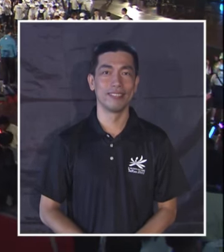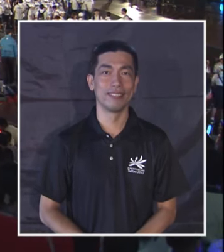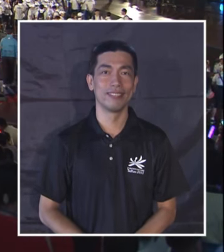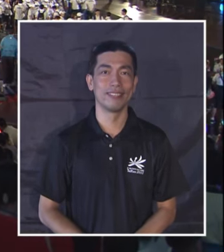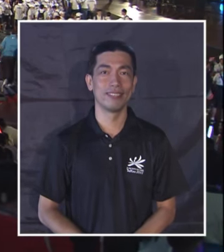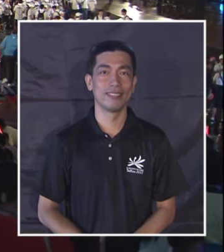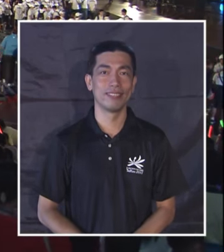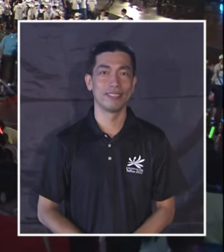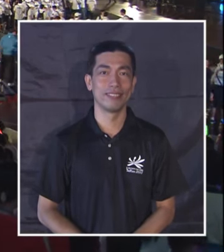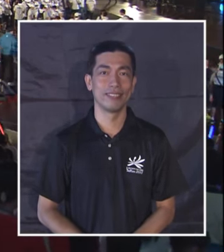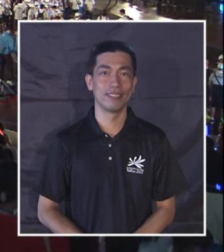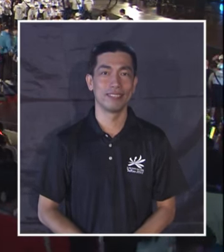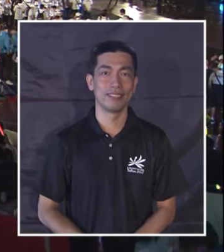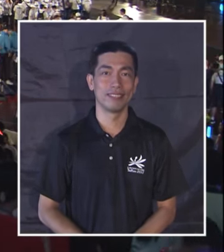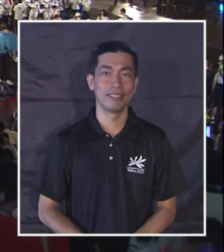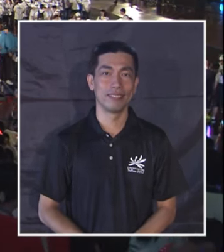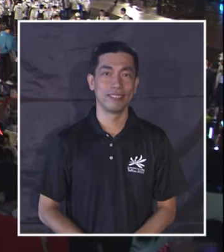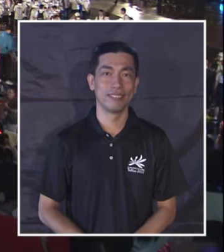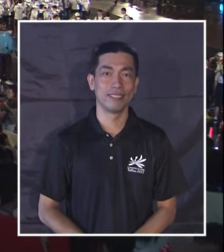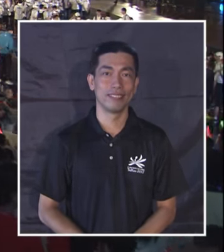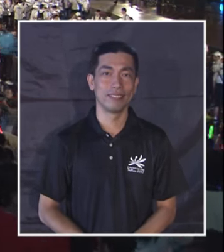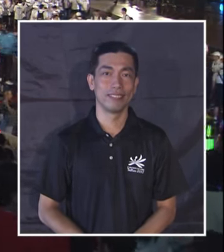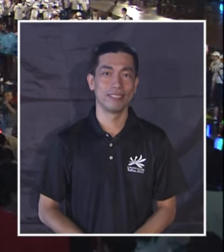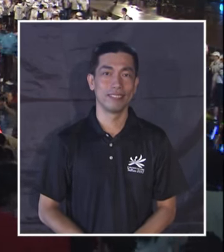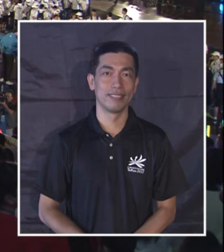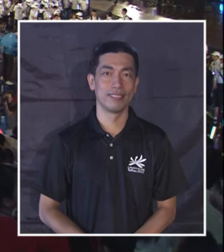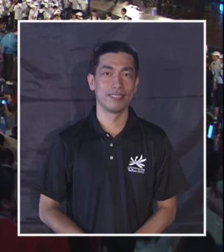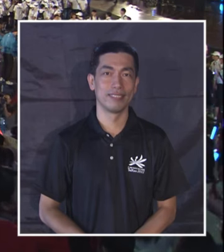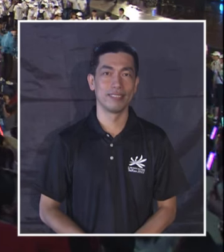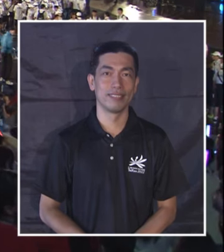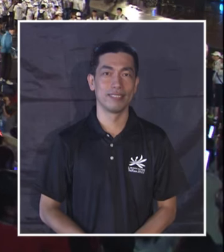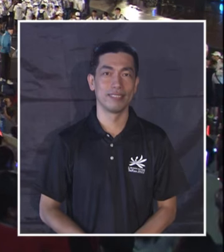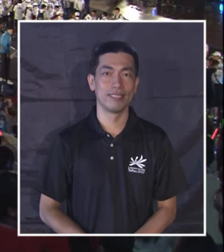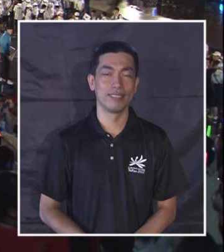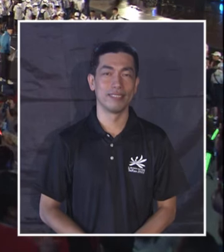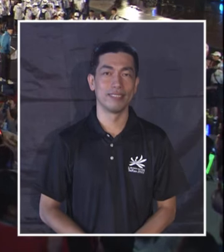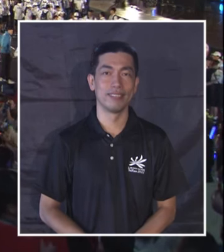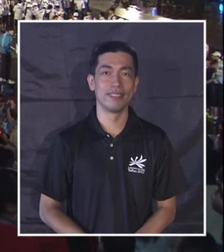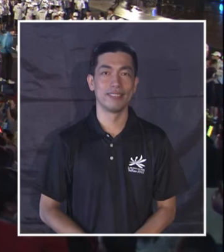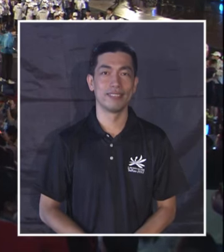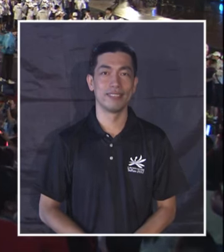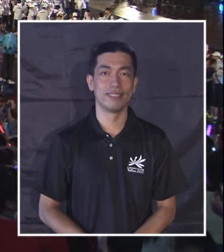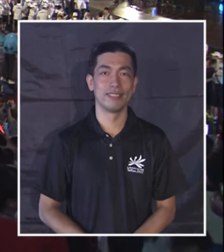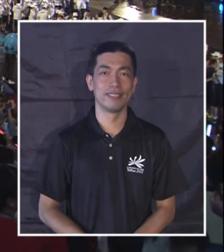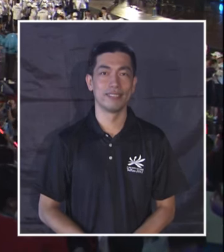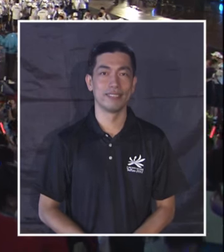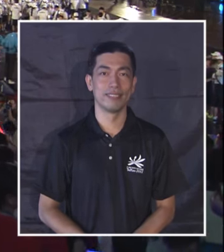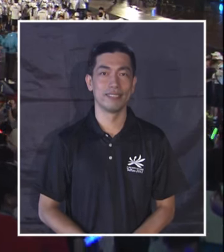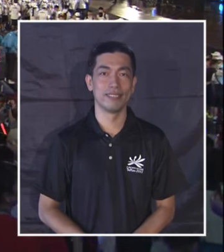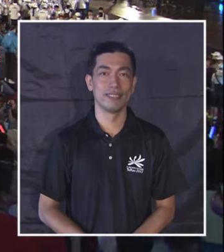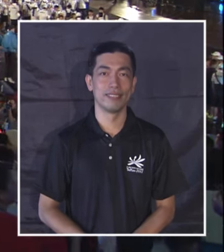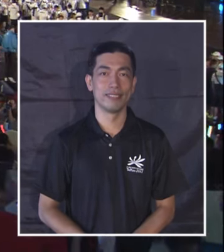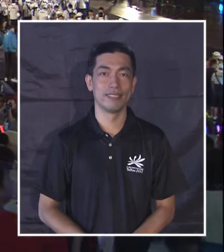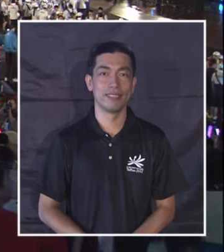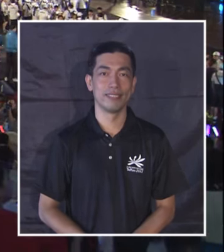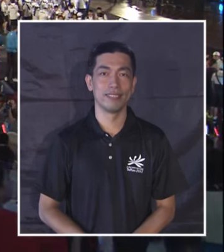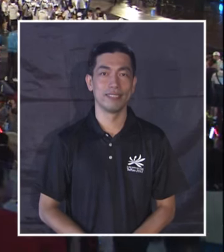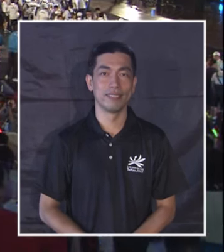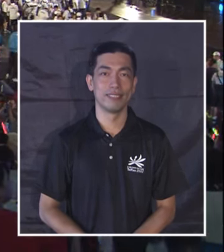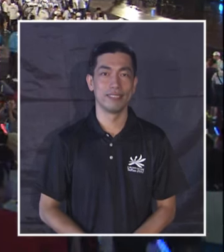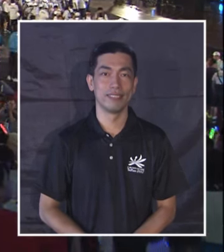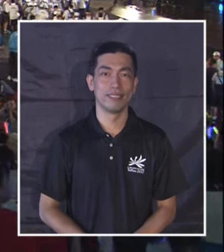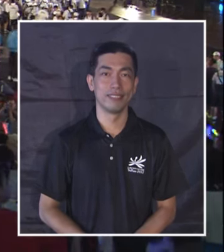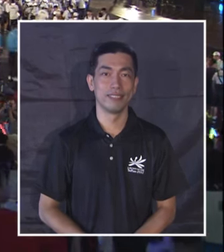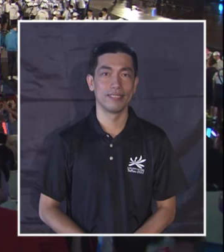City Theatre, Youth Theatre, and Showcase Performing Arts Centre, which will definitely lead the